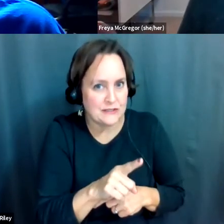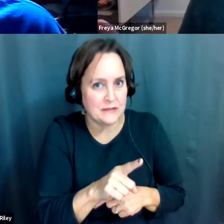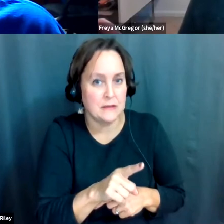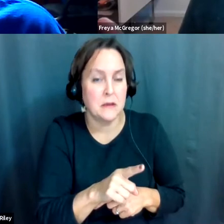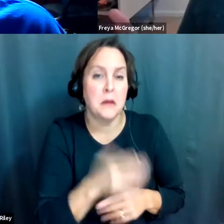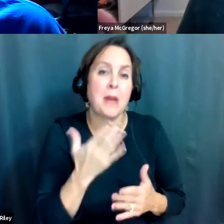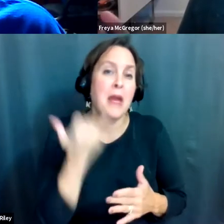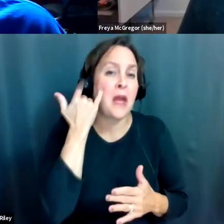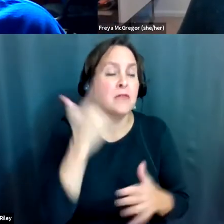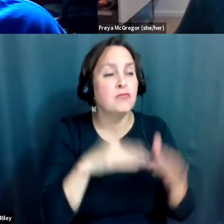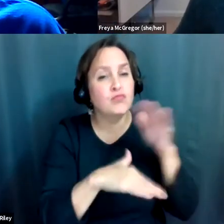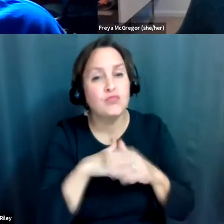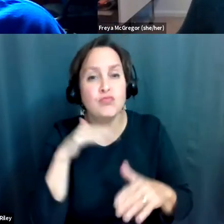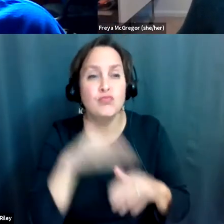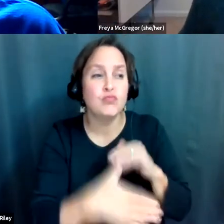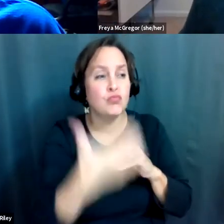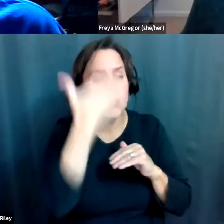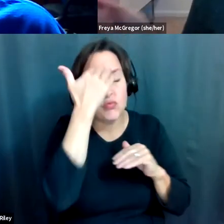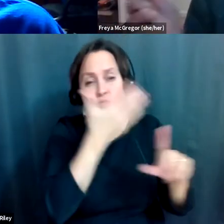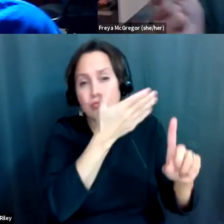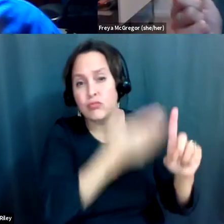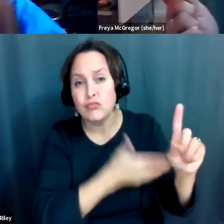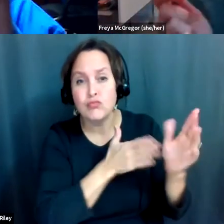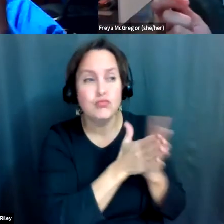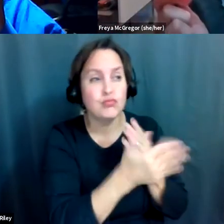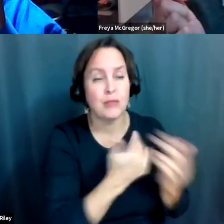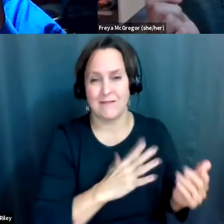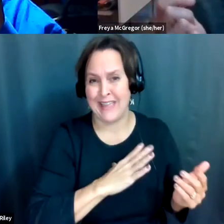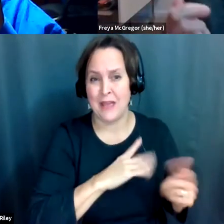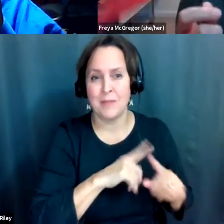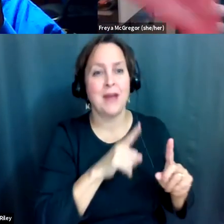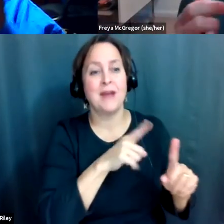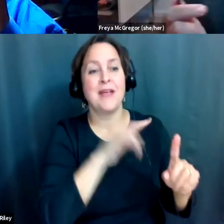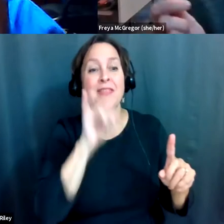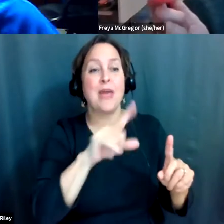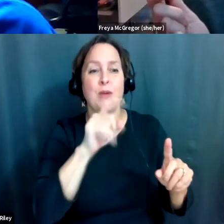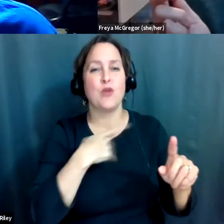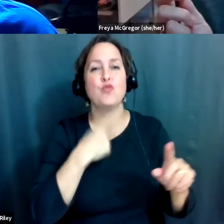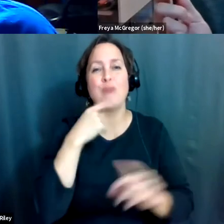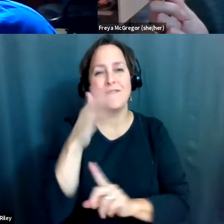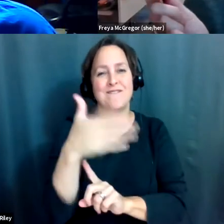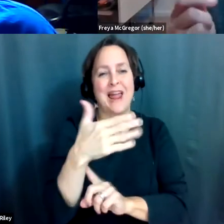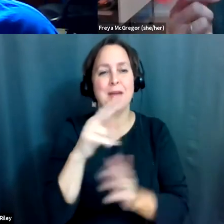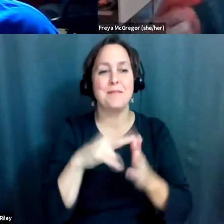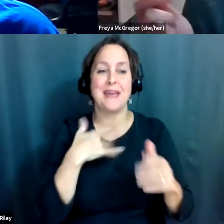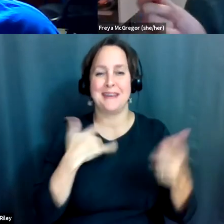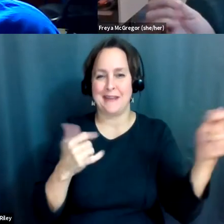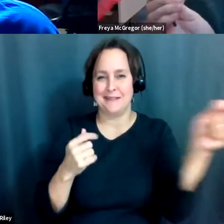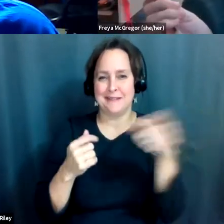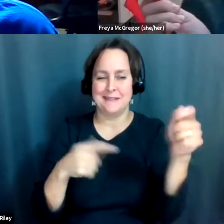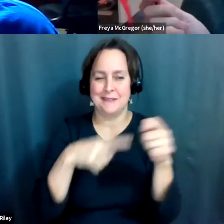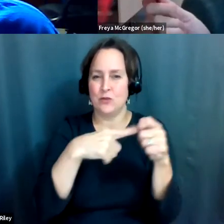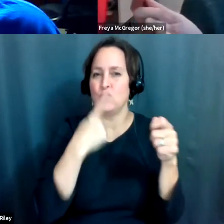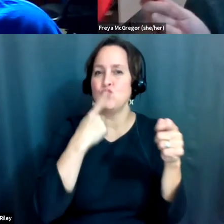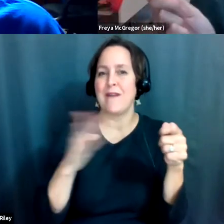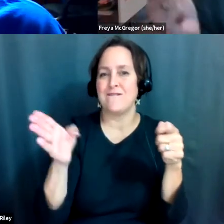and they've given you permission, but these are, these are, these questions are red flagged. So I have a little red flag here that I'm going to wave